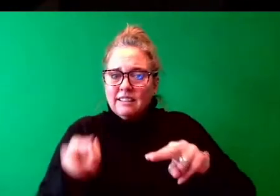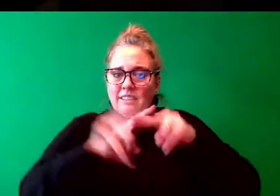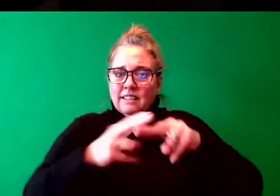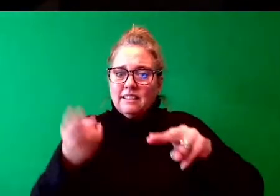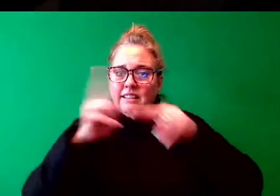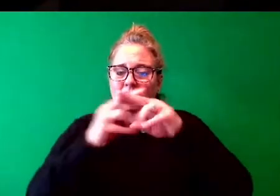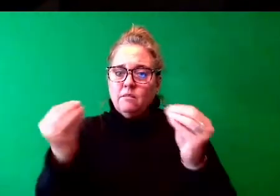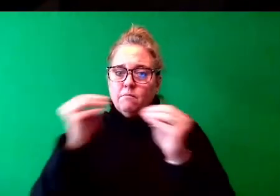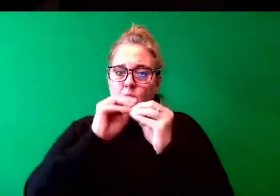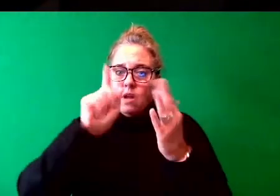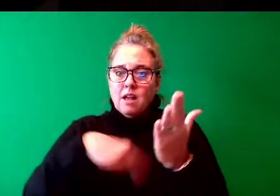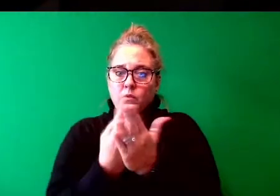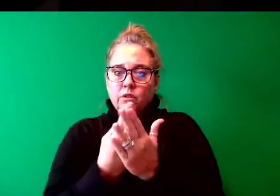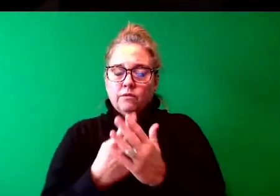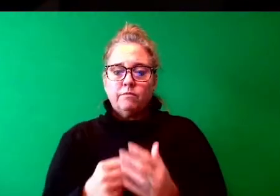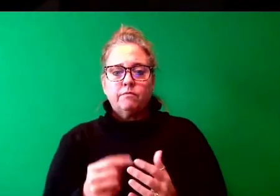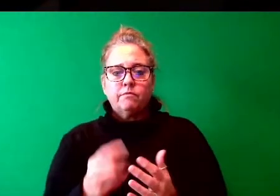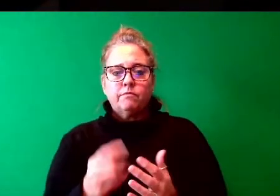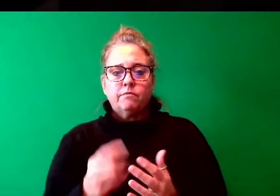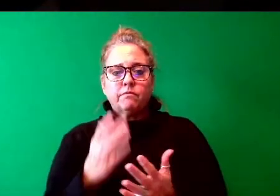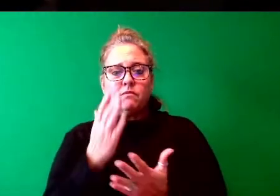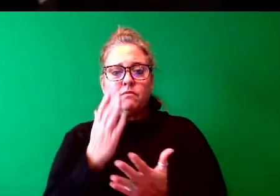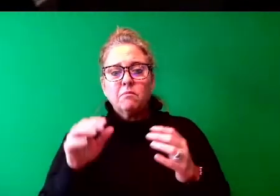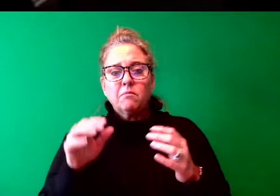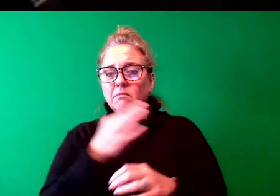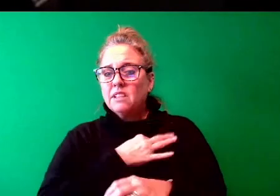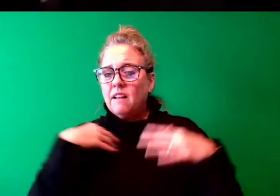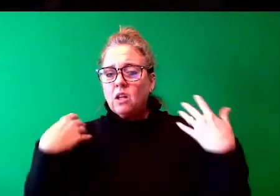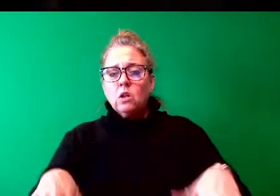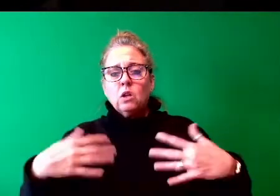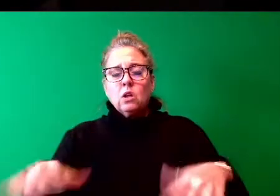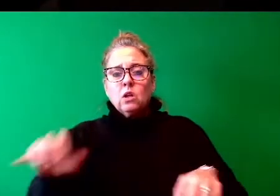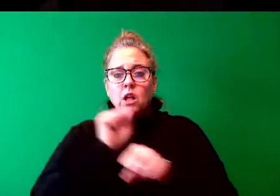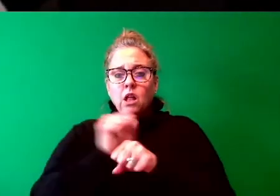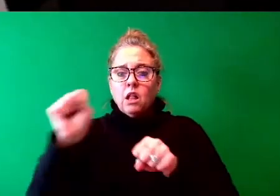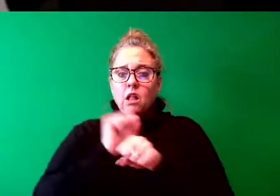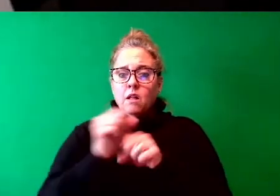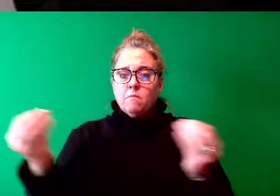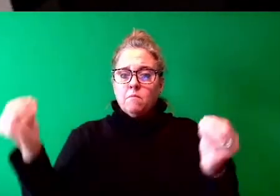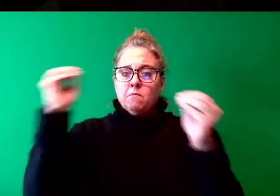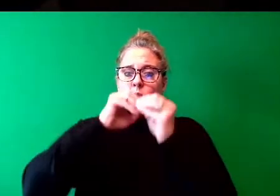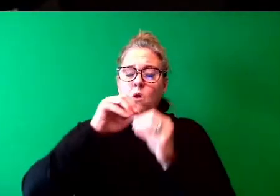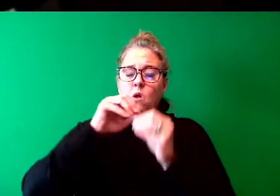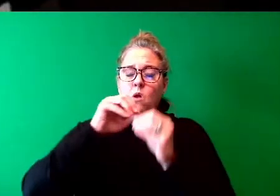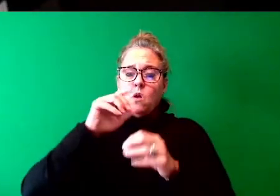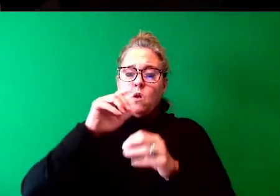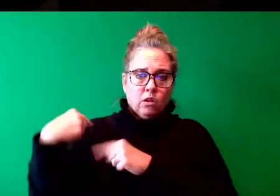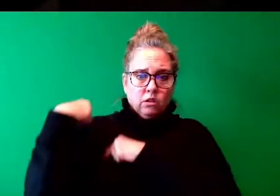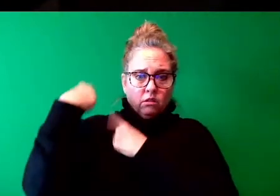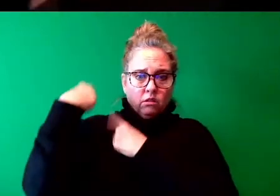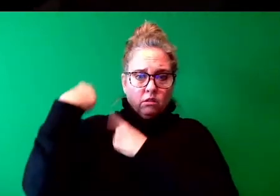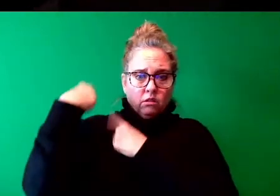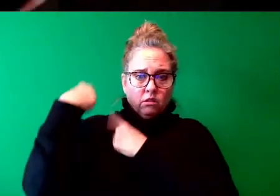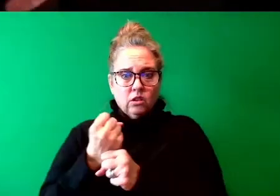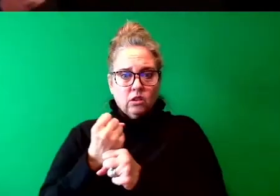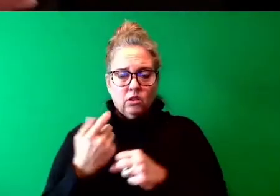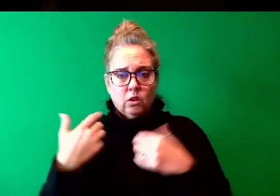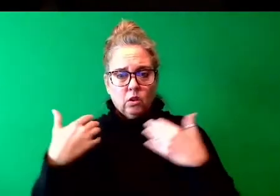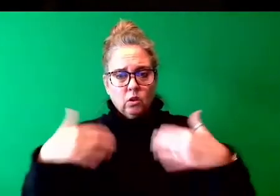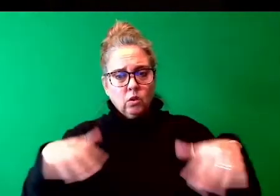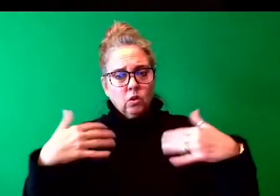months, to some of them for the whole of the pandemic, picking up extra shifts. And if staffing